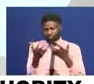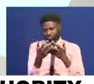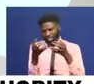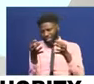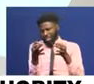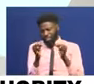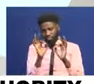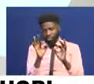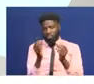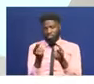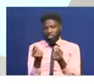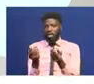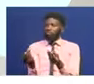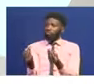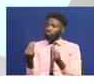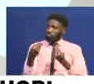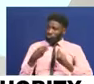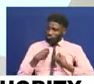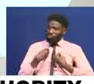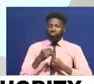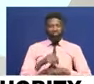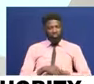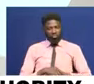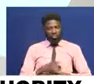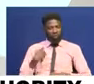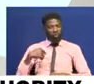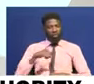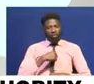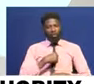are handed over to us, so we are going to pay only